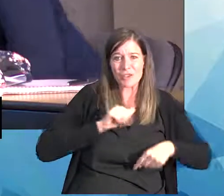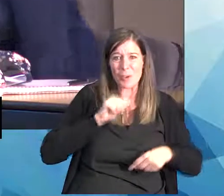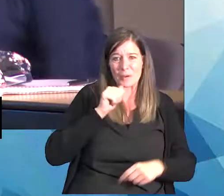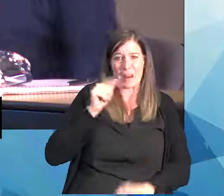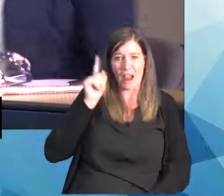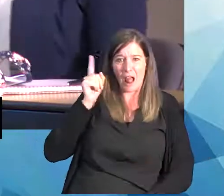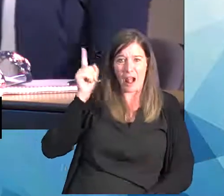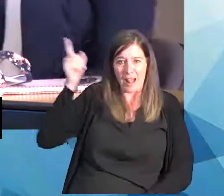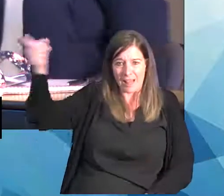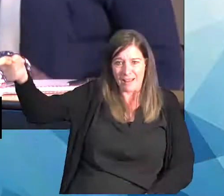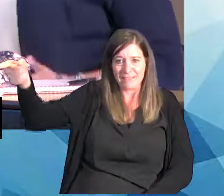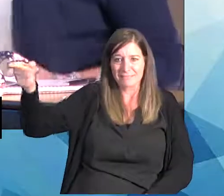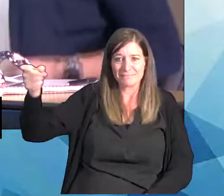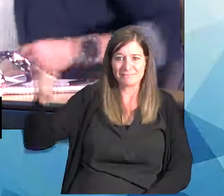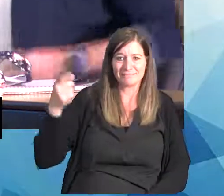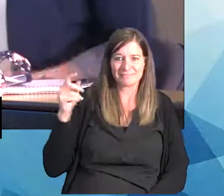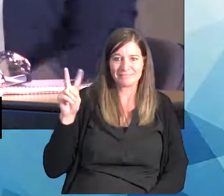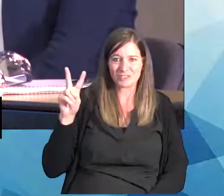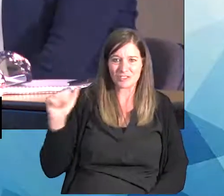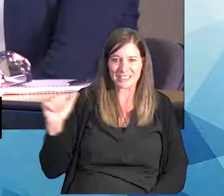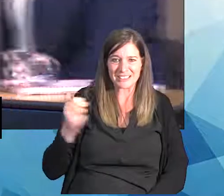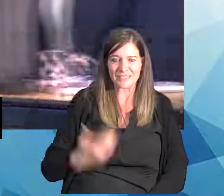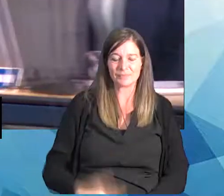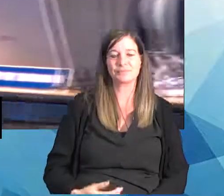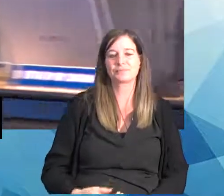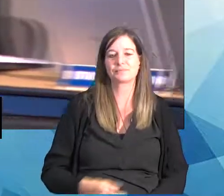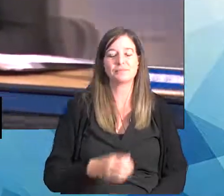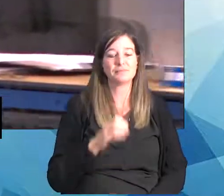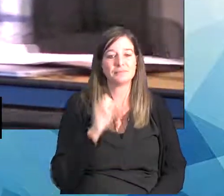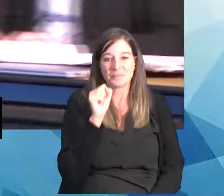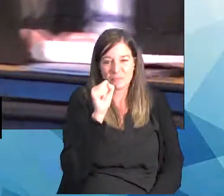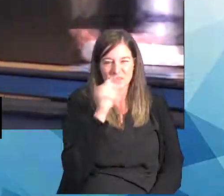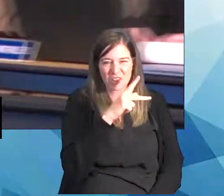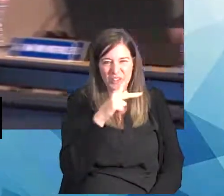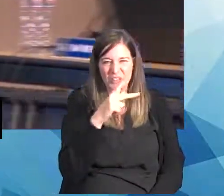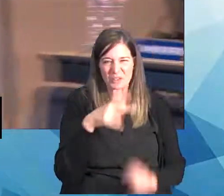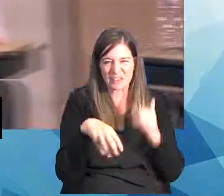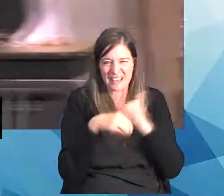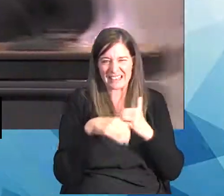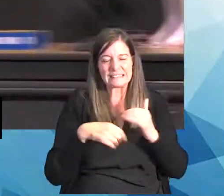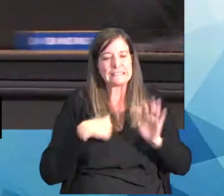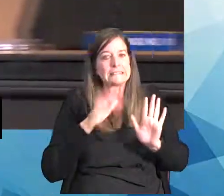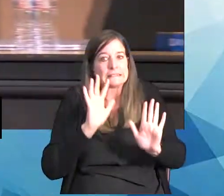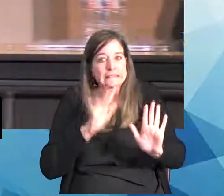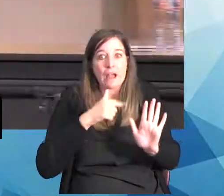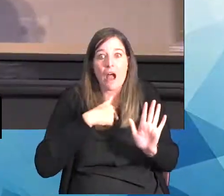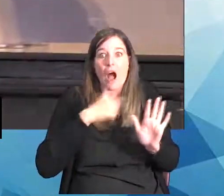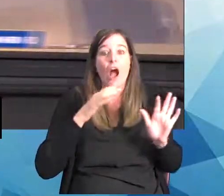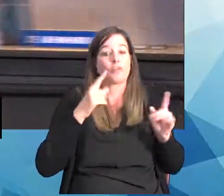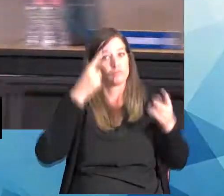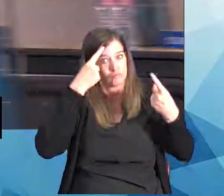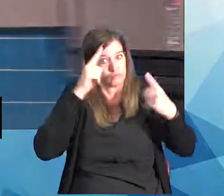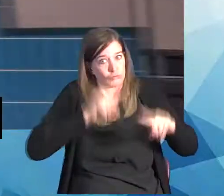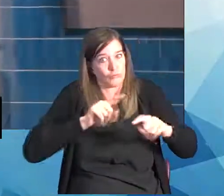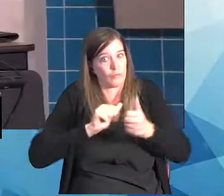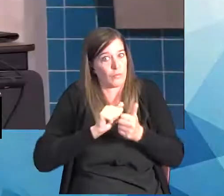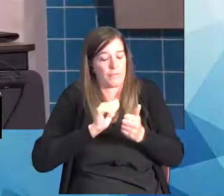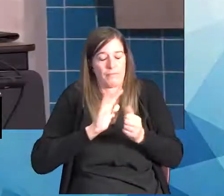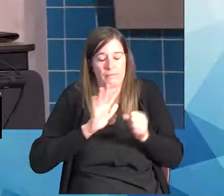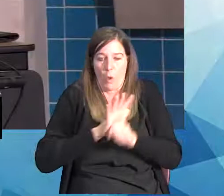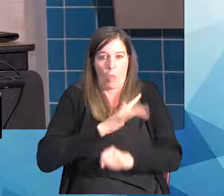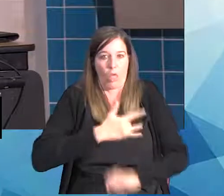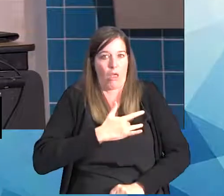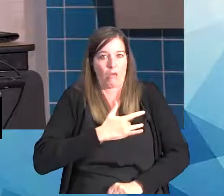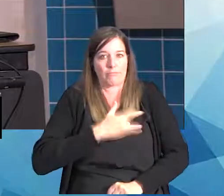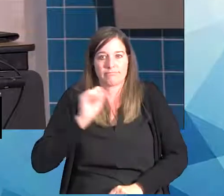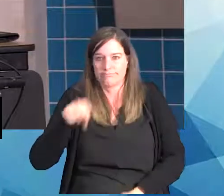Can I wholeheartedly agree with you, and I'm not suggesting this as a long-term. I'm suggesting